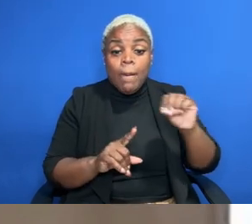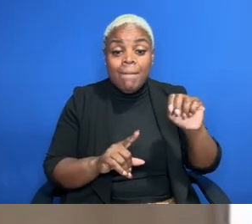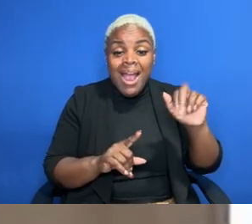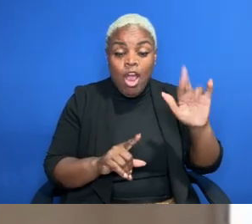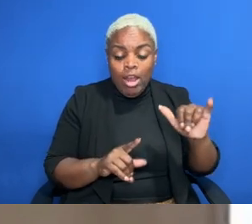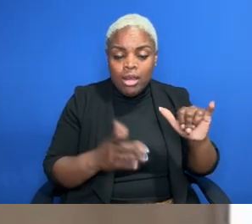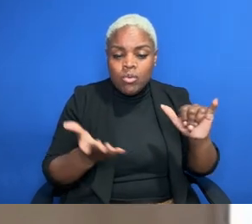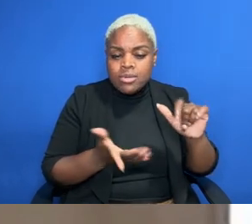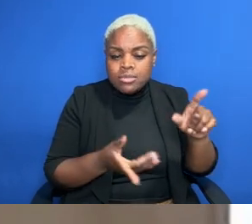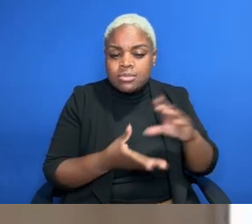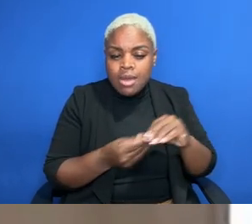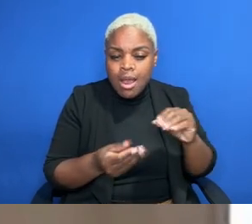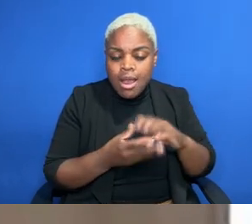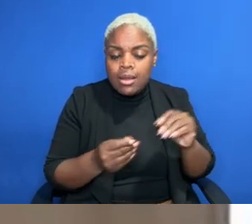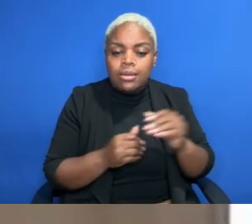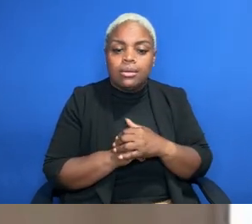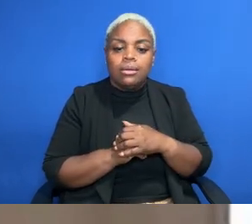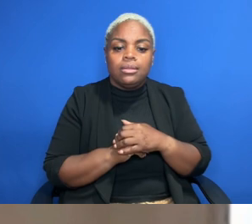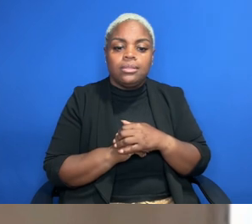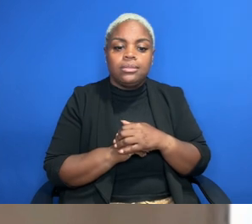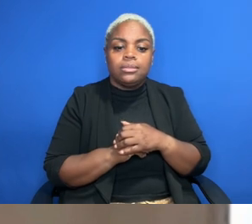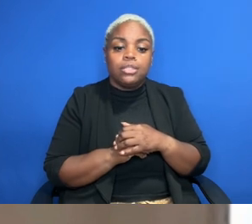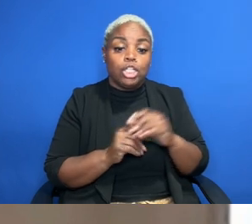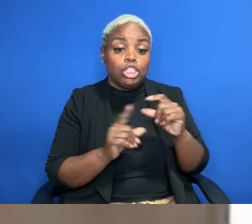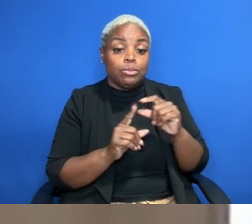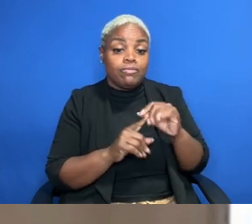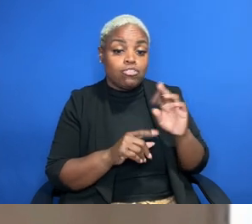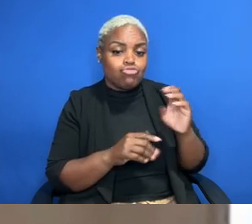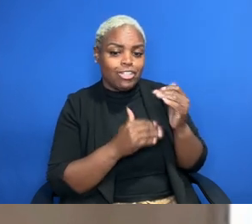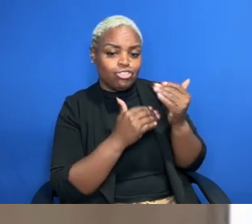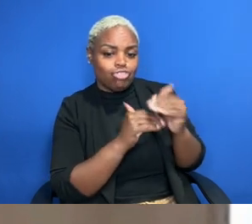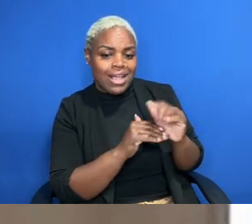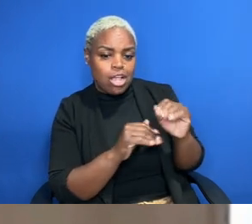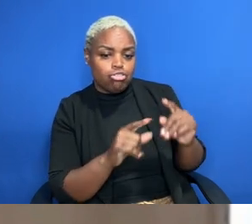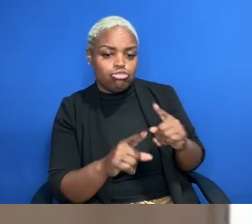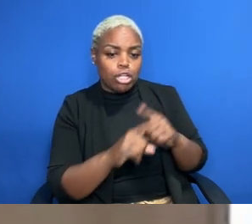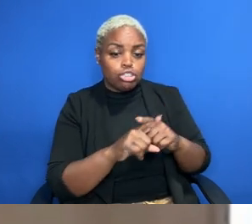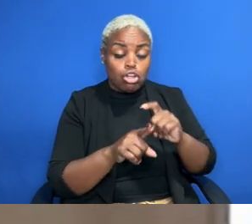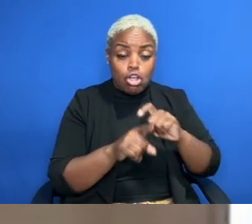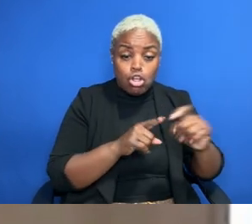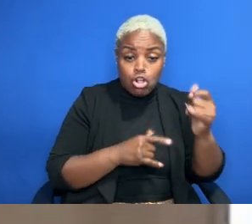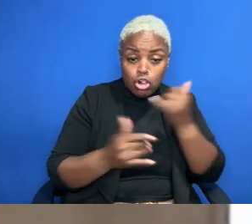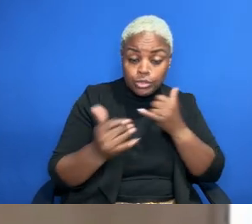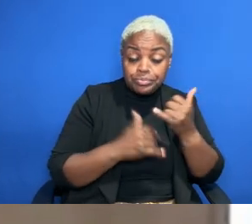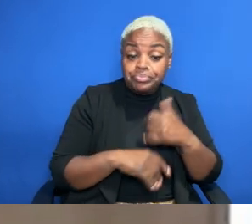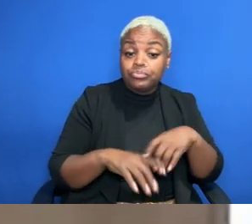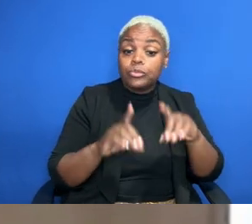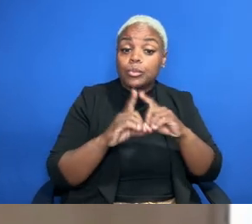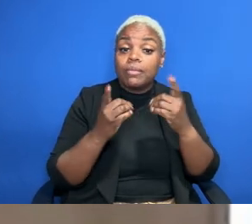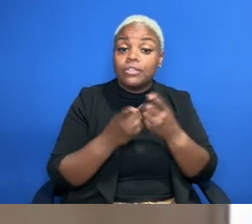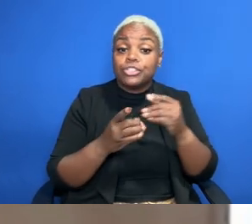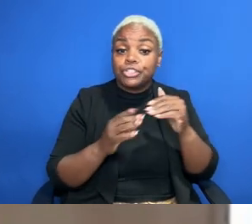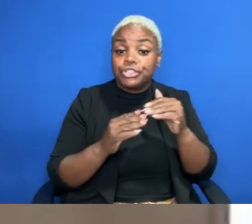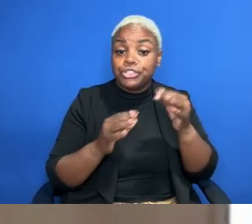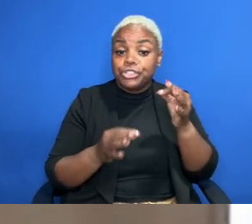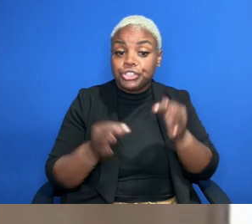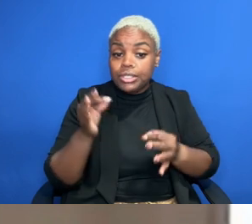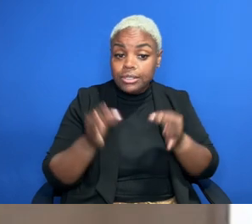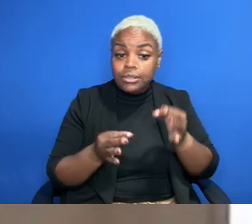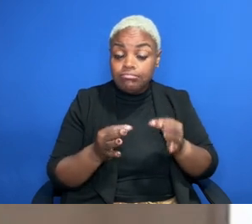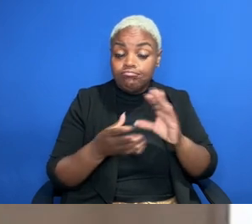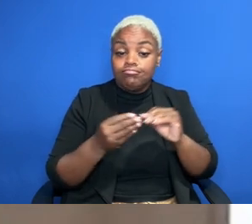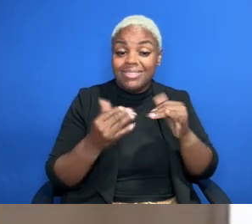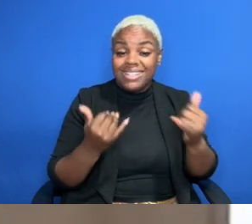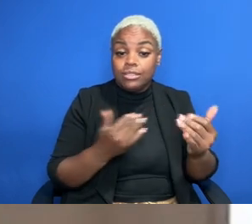And one thing I'll just say in response to what Mary said in terms of restraints and crisis calls, the Department